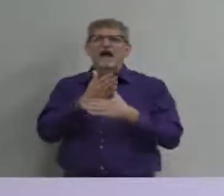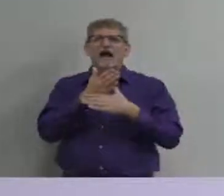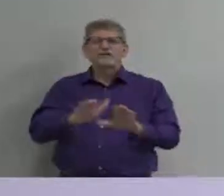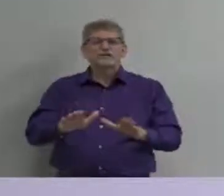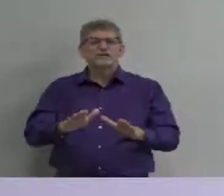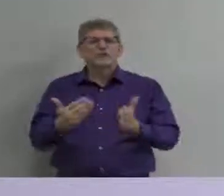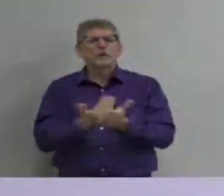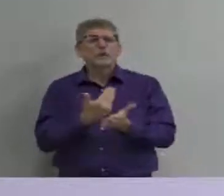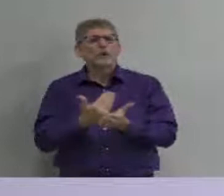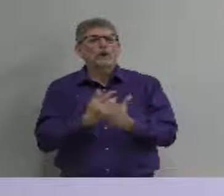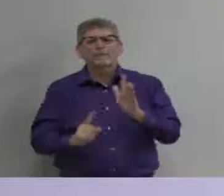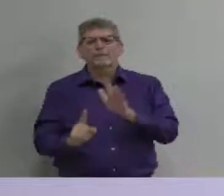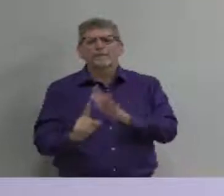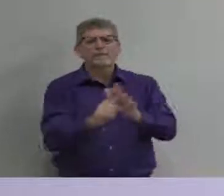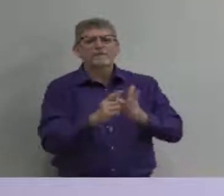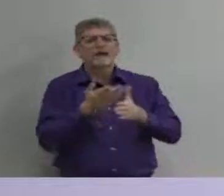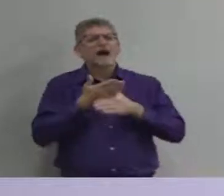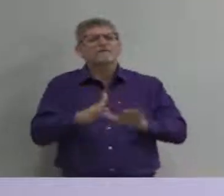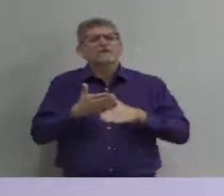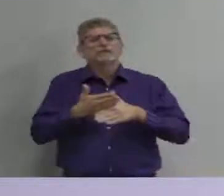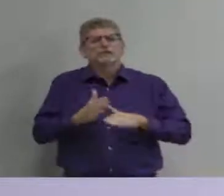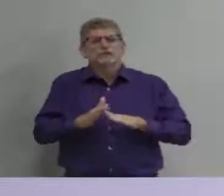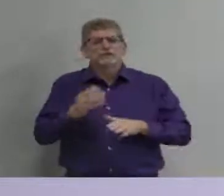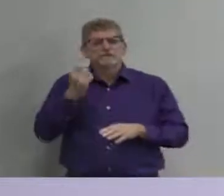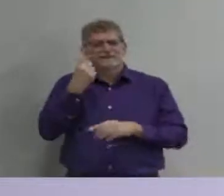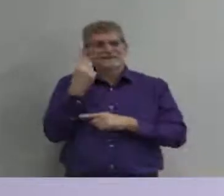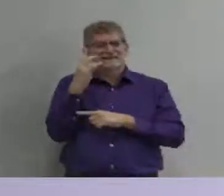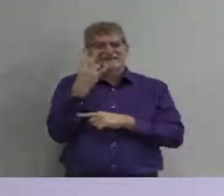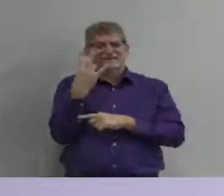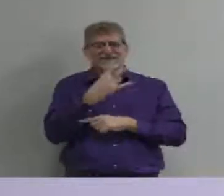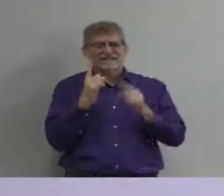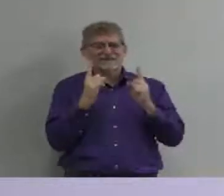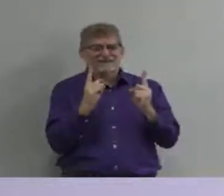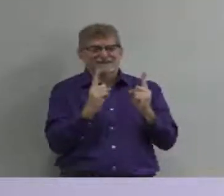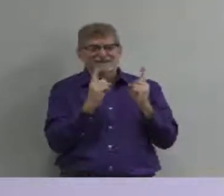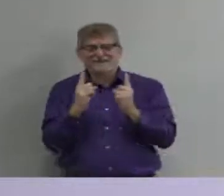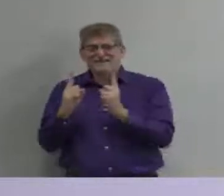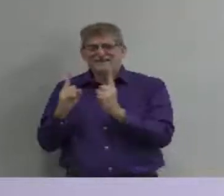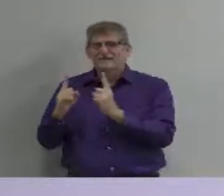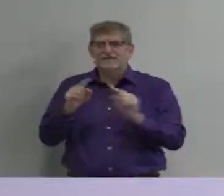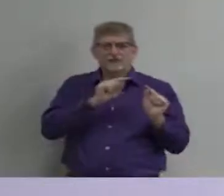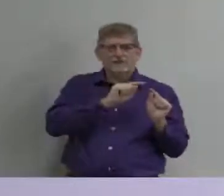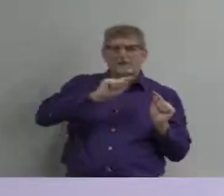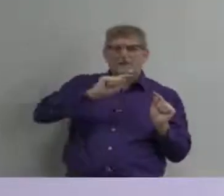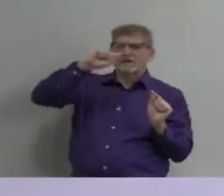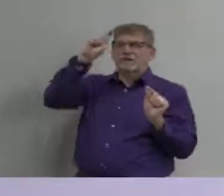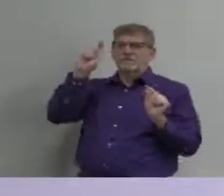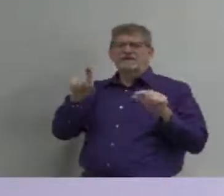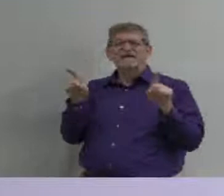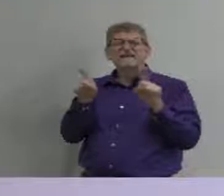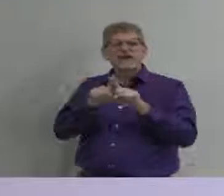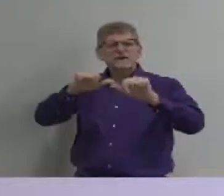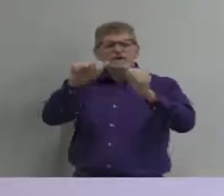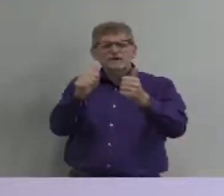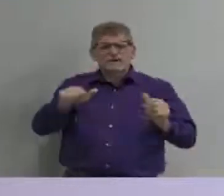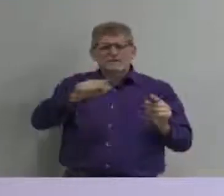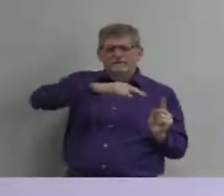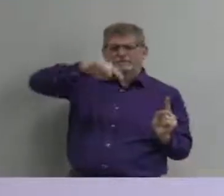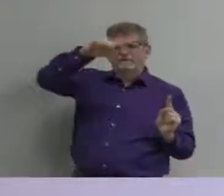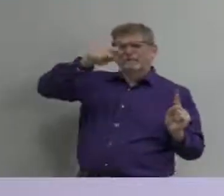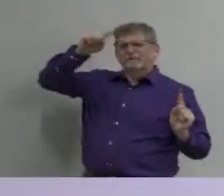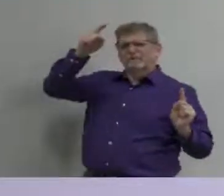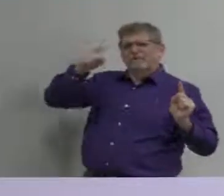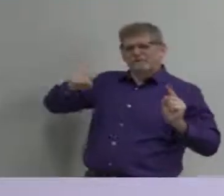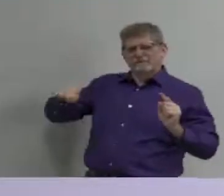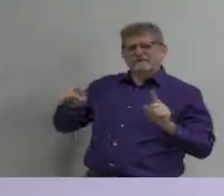week. As you can see, the shape of the curve is very similar, with a very steep incline in November and with some